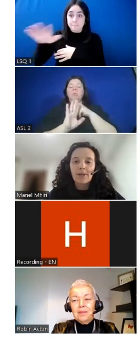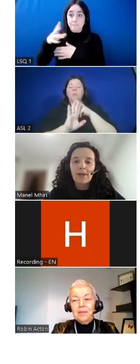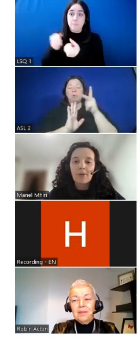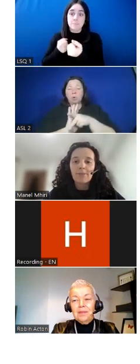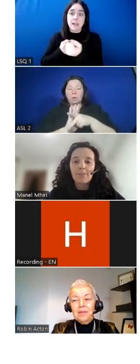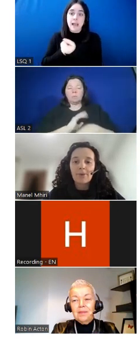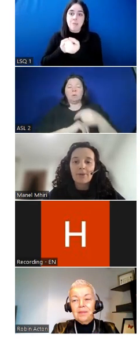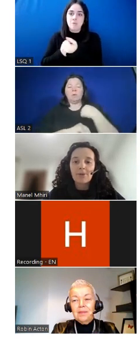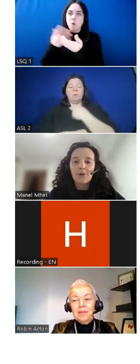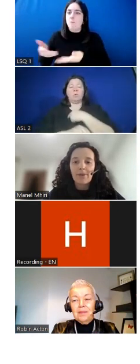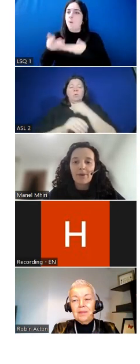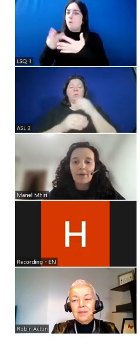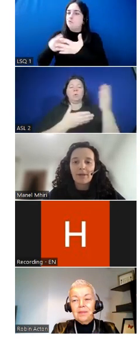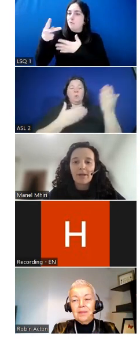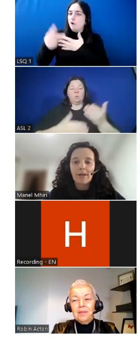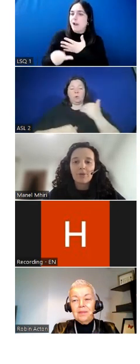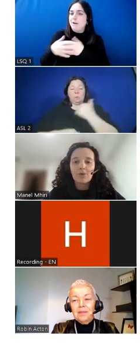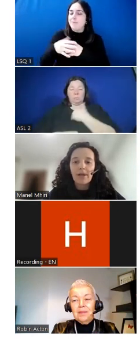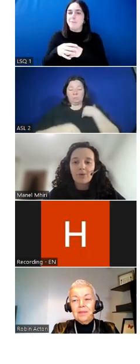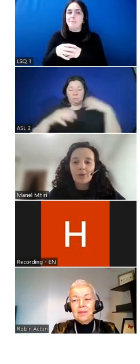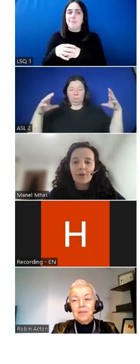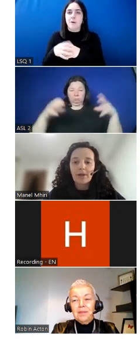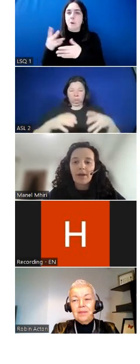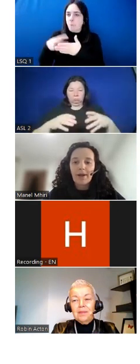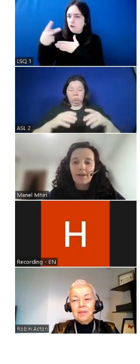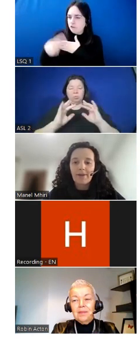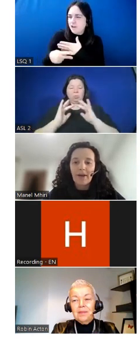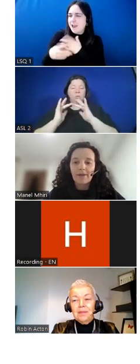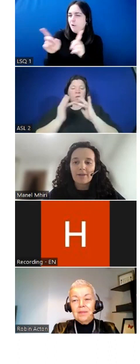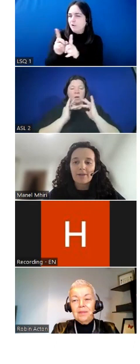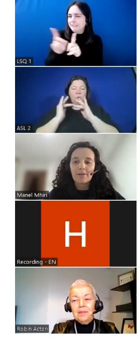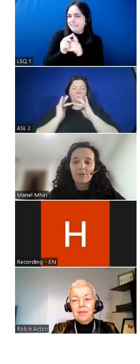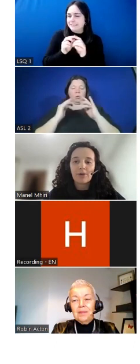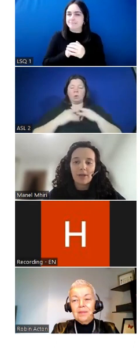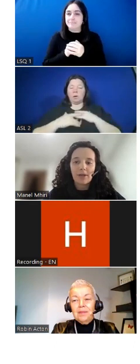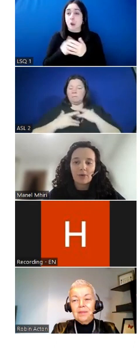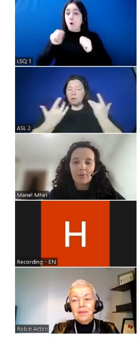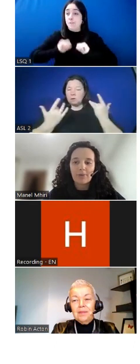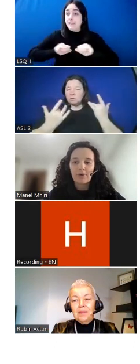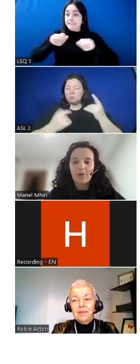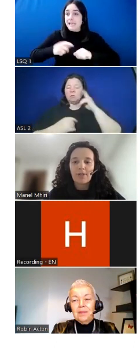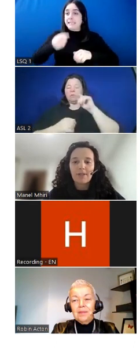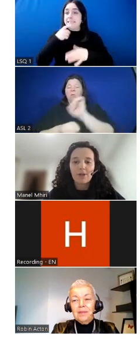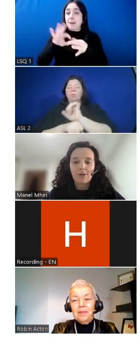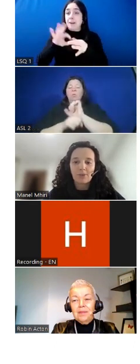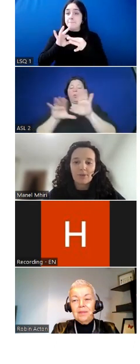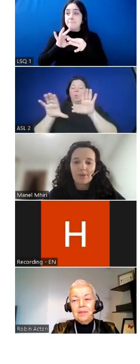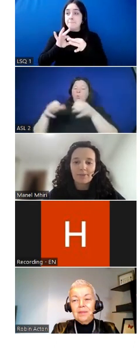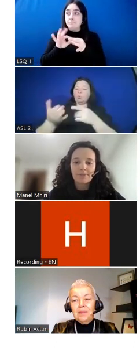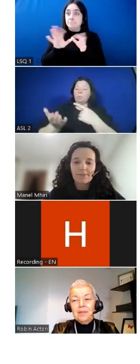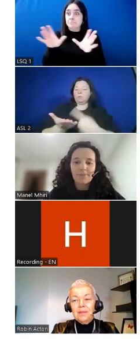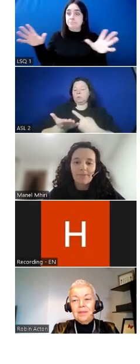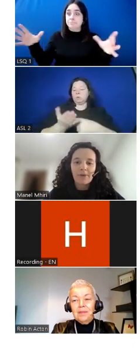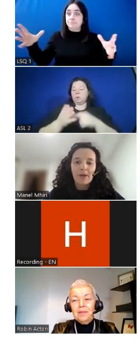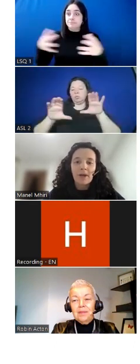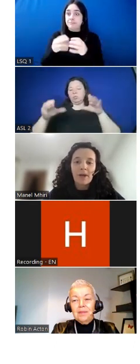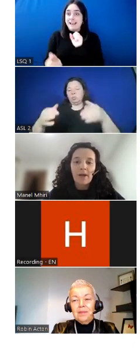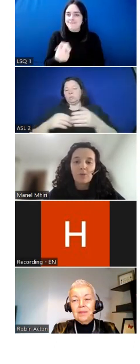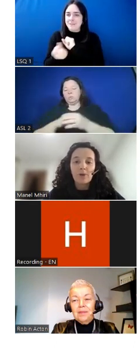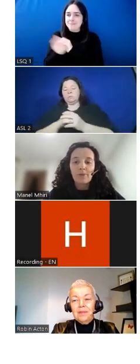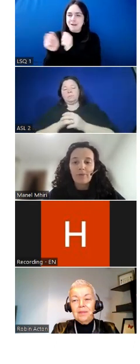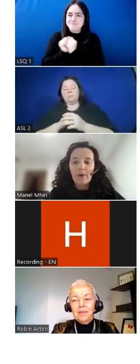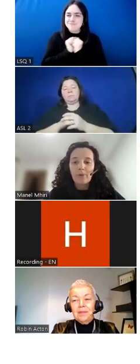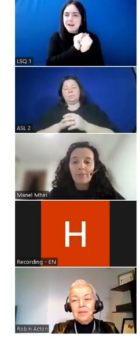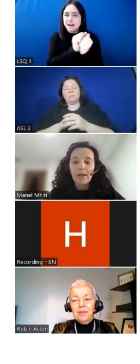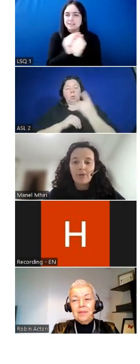also bring our members together to network at events, working groups, or discussion groups.